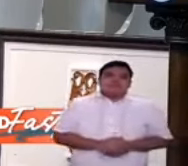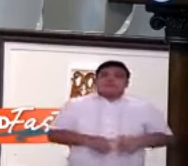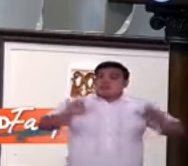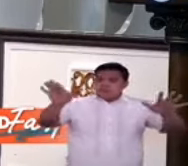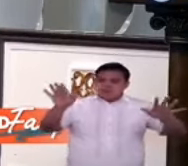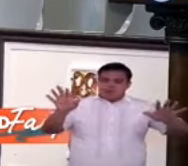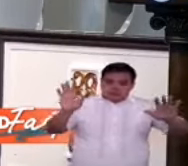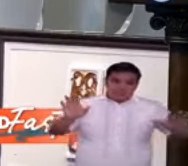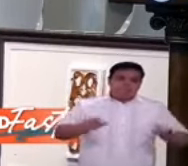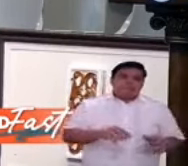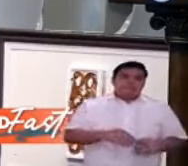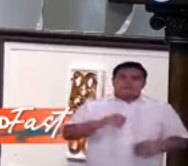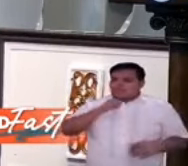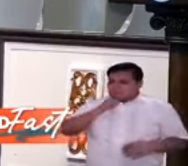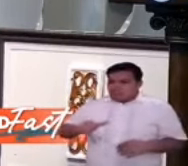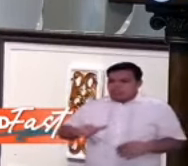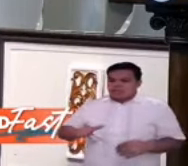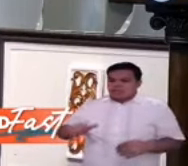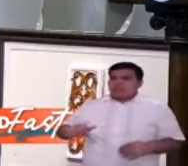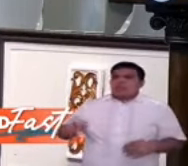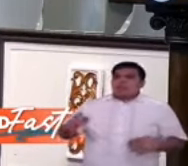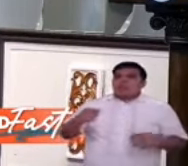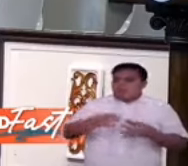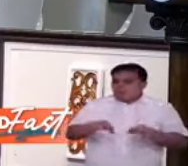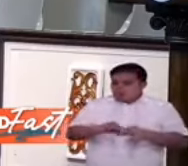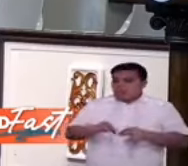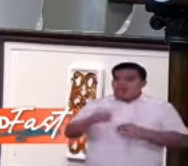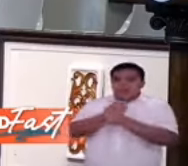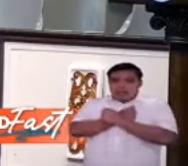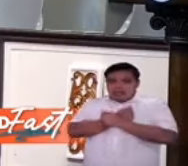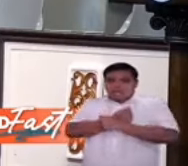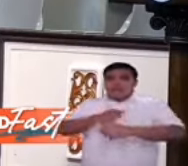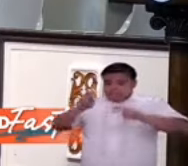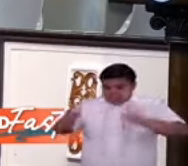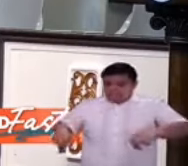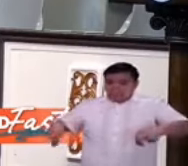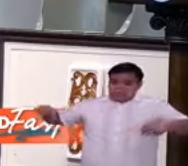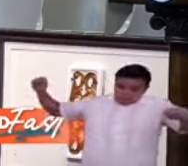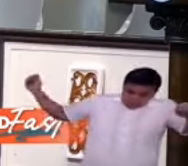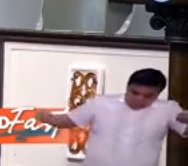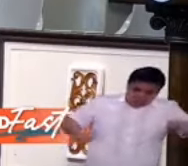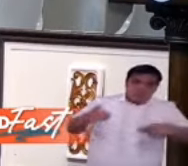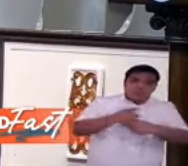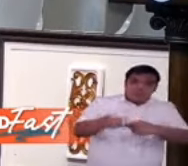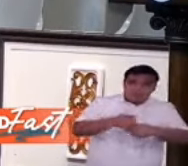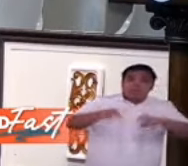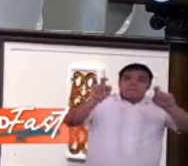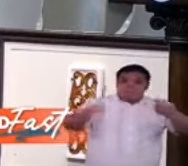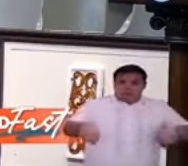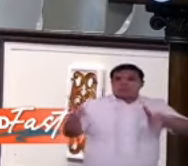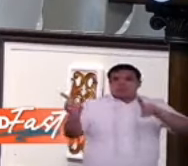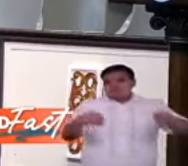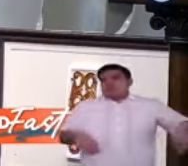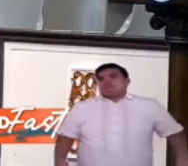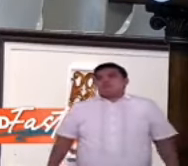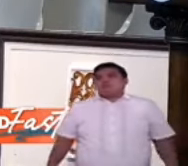Huh? Isn't it, di ba? You don't like to reach that point. But when it needs to reach that point, we